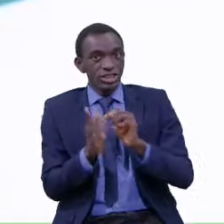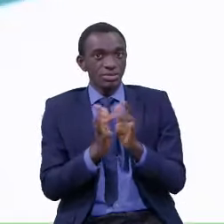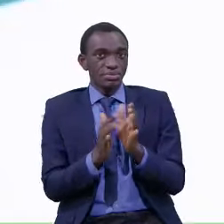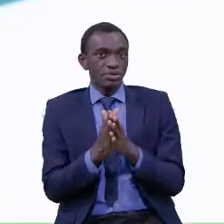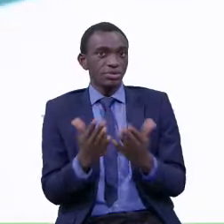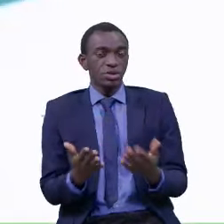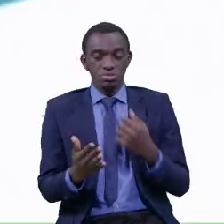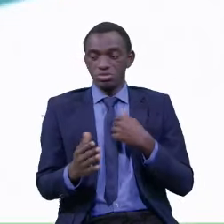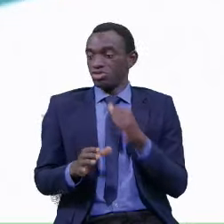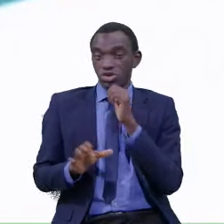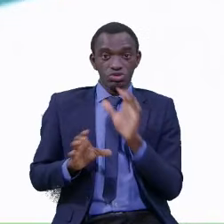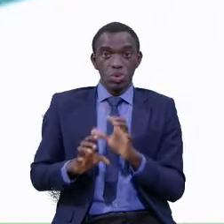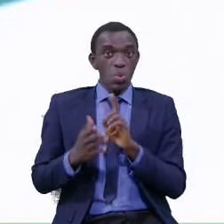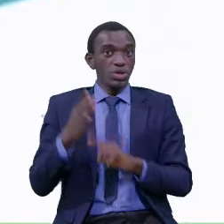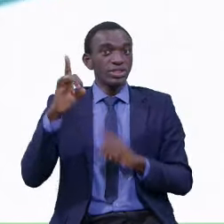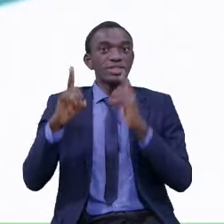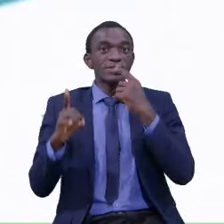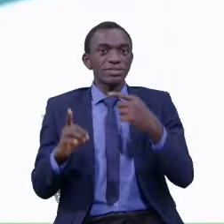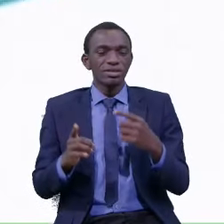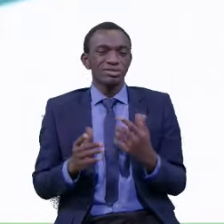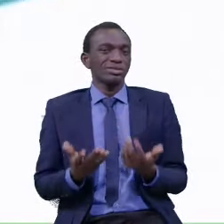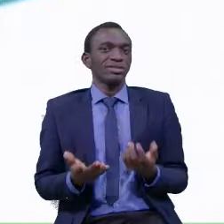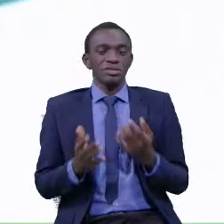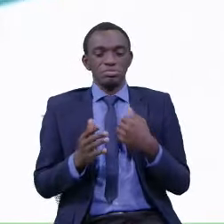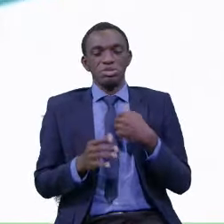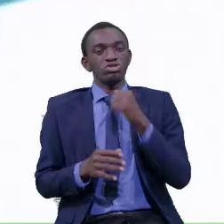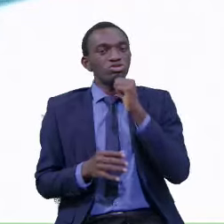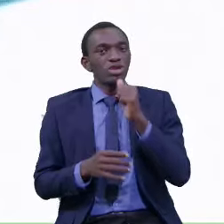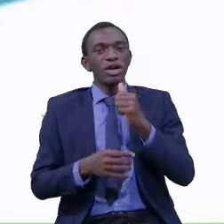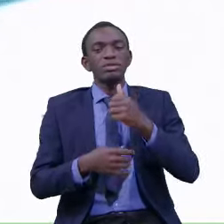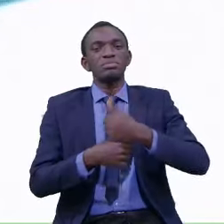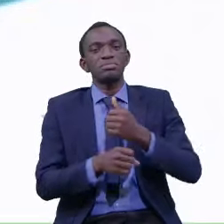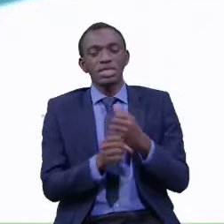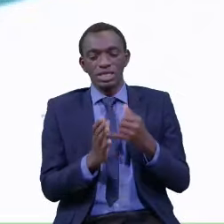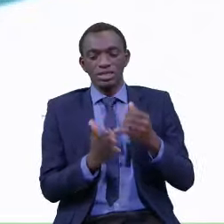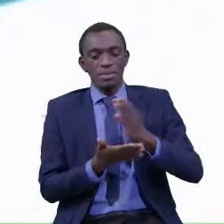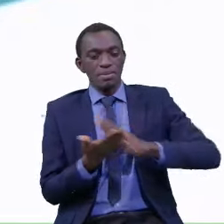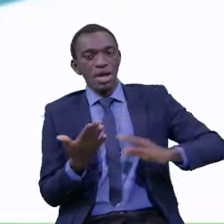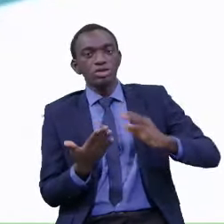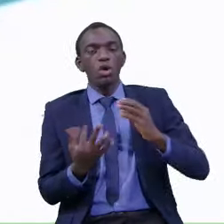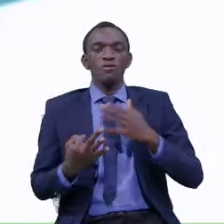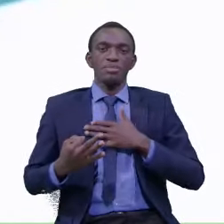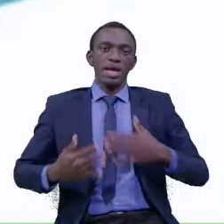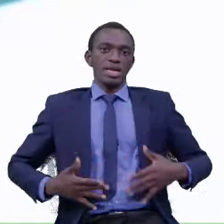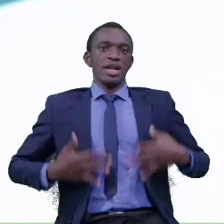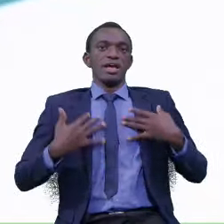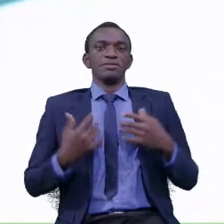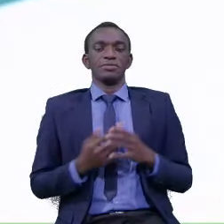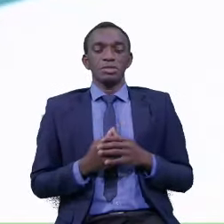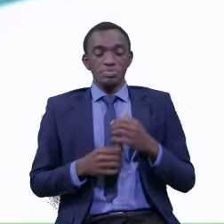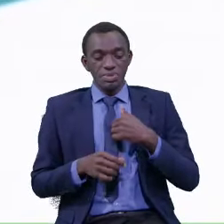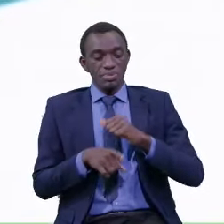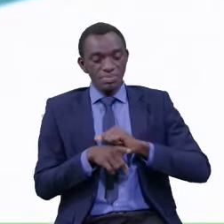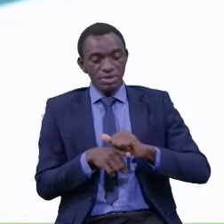It's like I do not make it part of my life. I so practice it until it